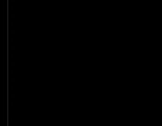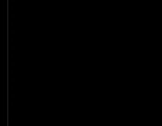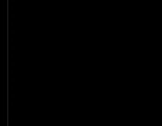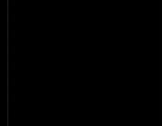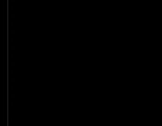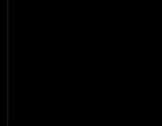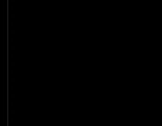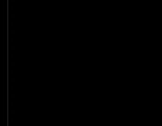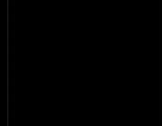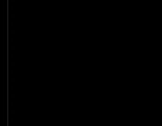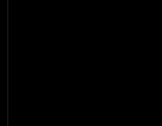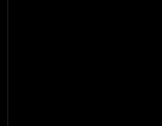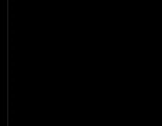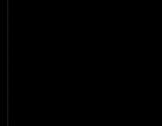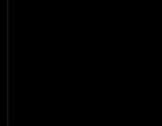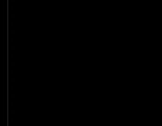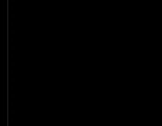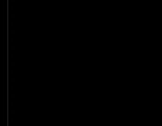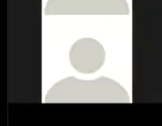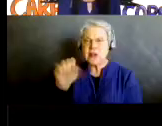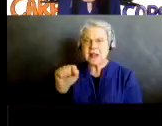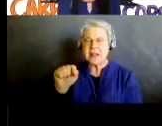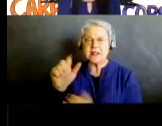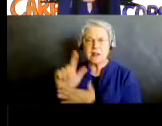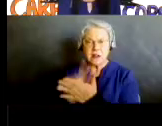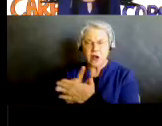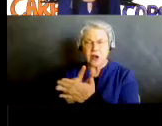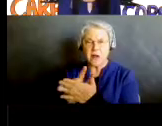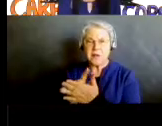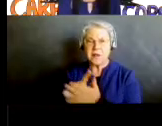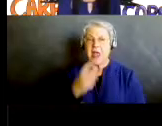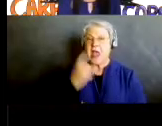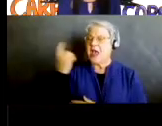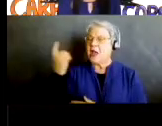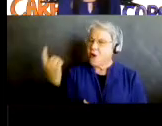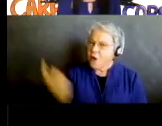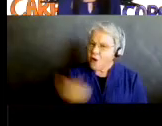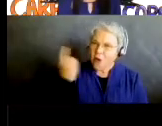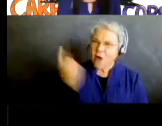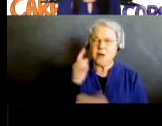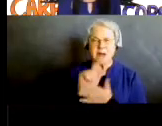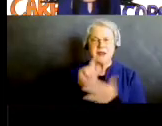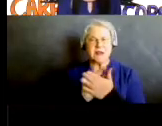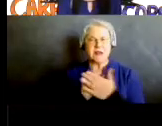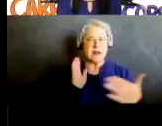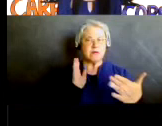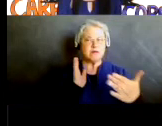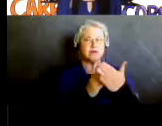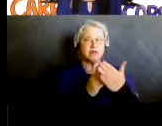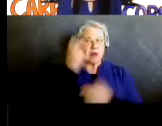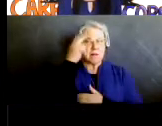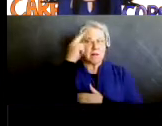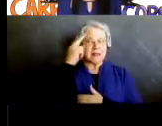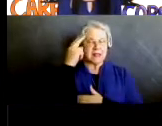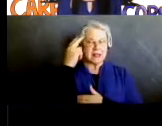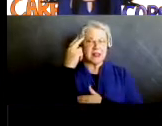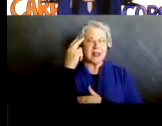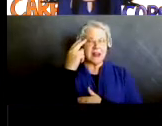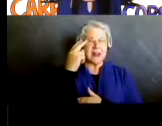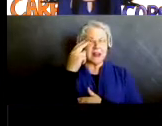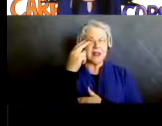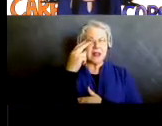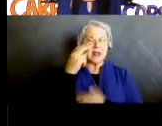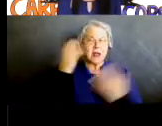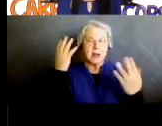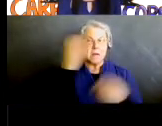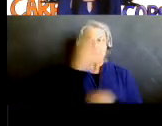also created the Border Patrol, which has always targeted Mexican migrants in particular. But as